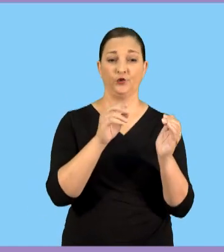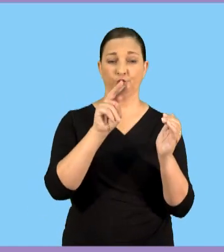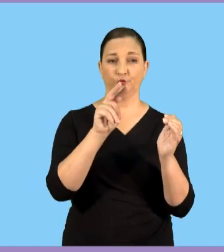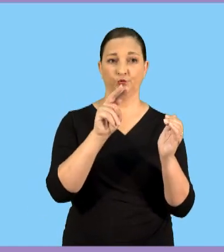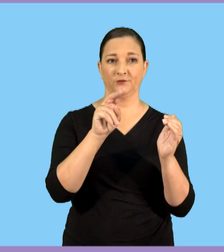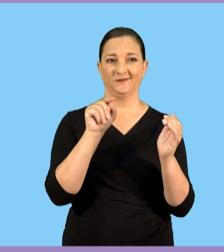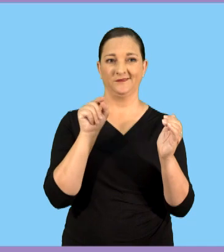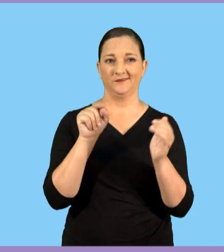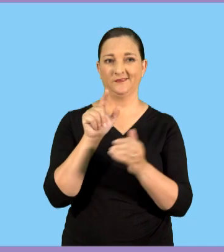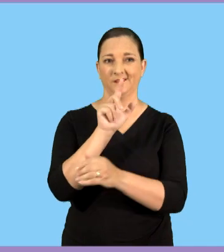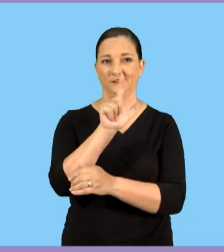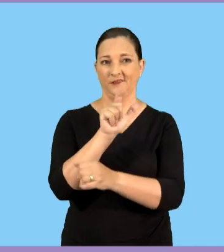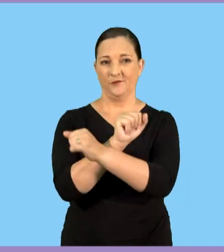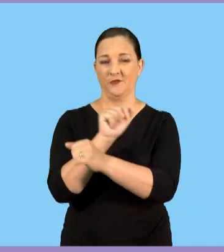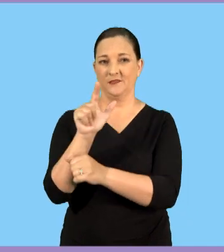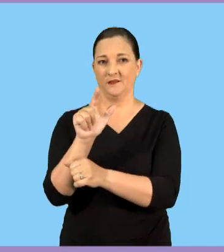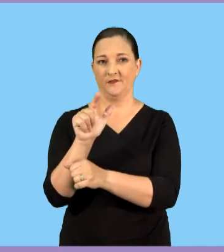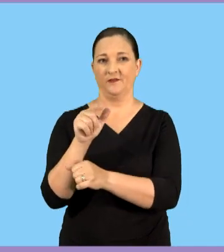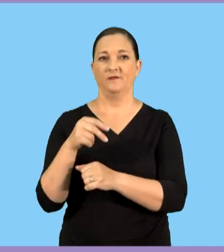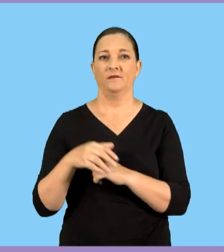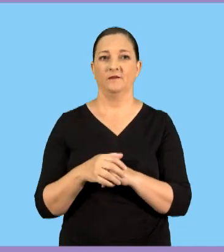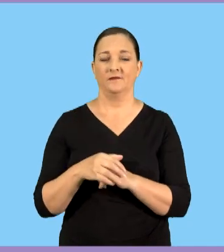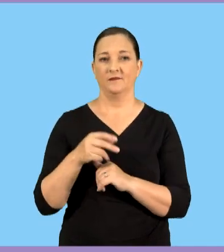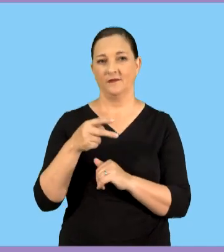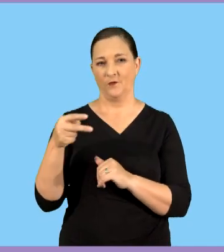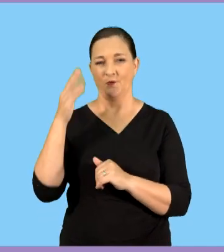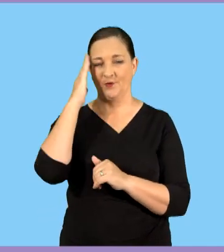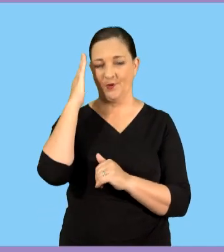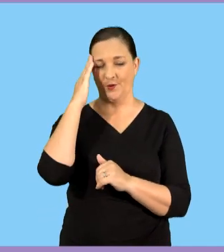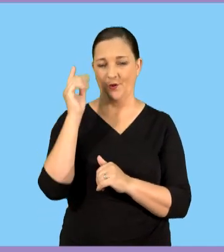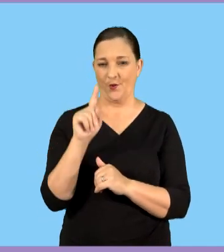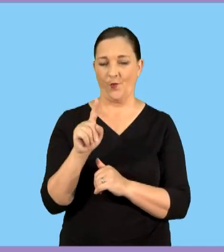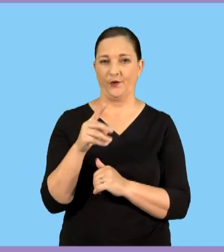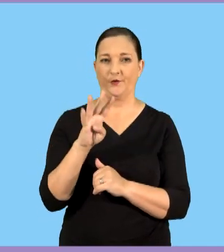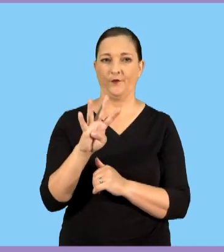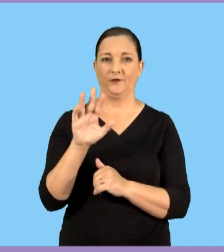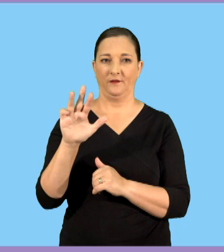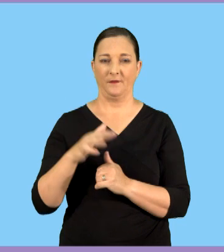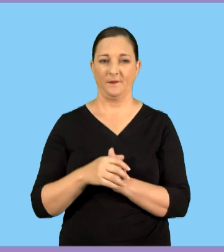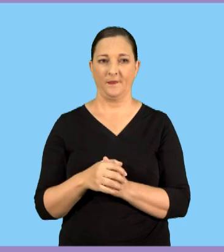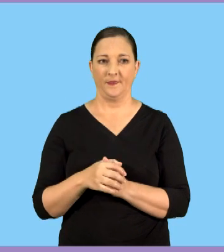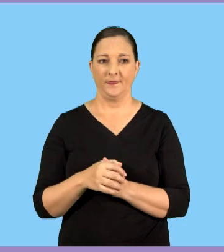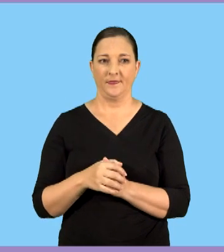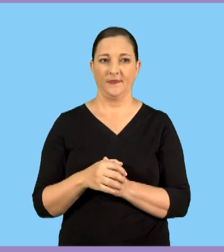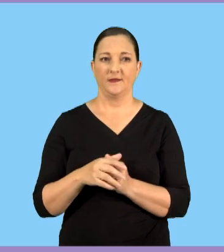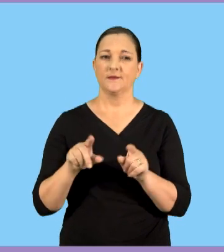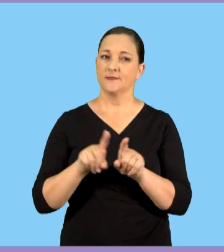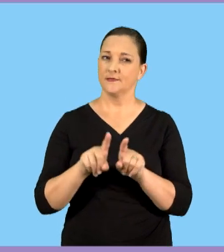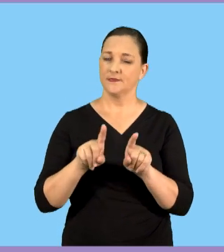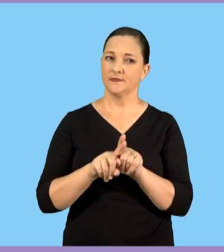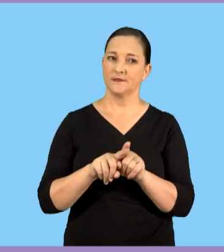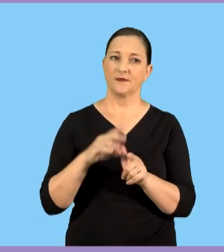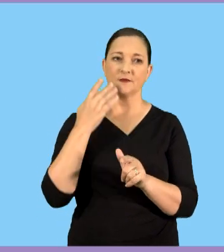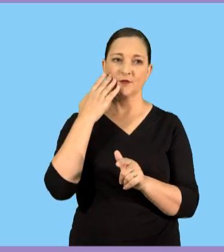7 squared is 7 multiplied by 7. And when we say 7 multiplied by 7, we know the answer is 49.